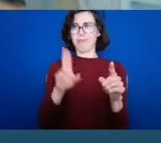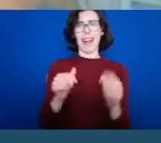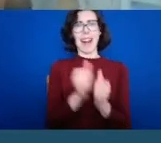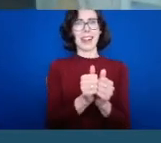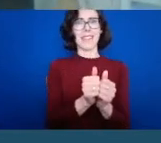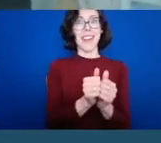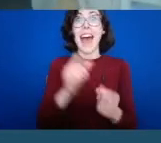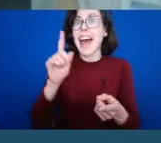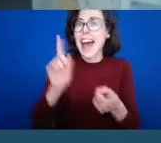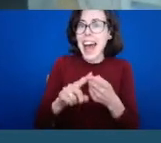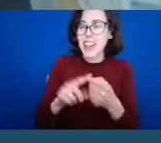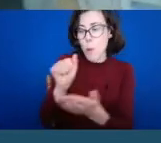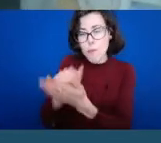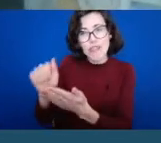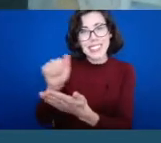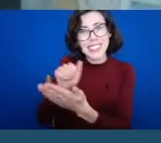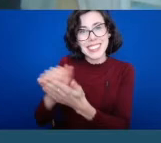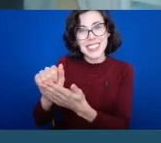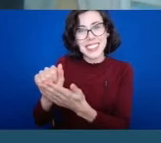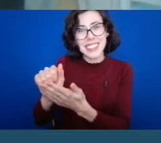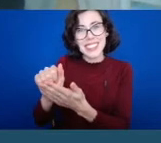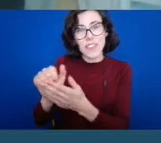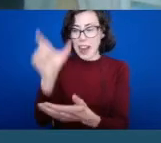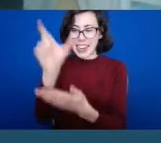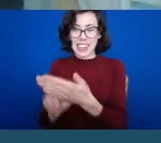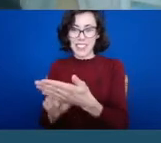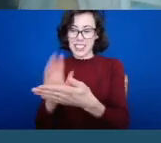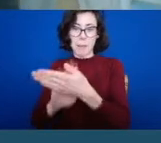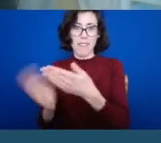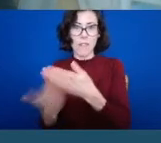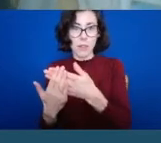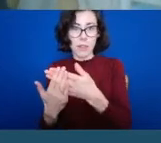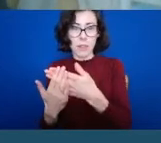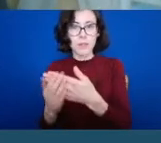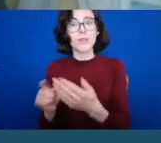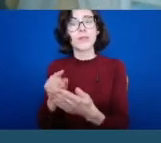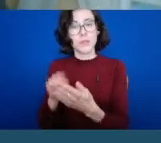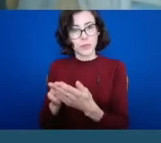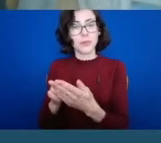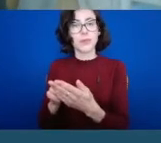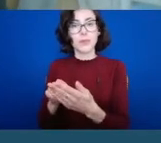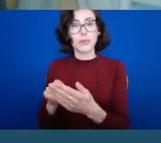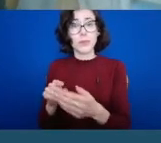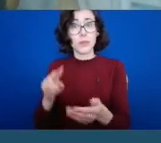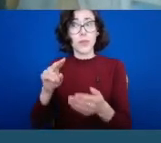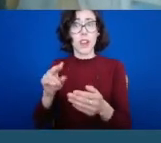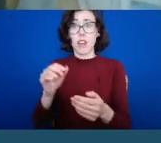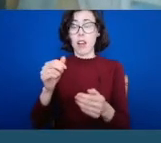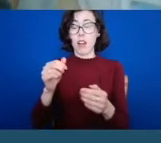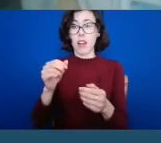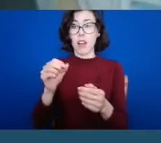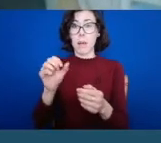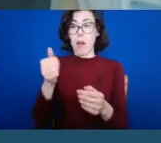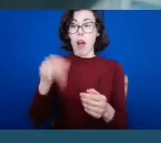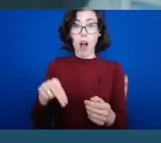So it's printed on a two-sided leaflet. We took advantage of, on Post were really generous and offered free postage